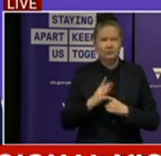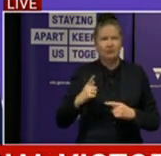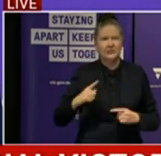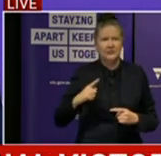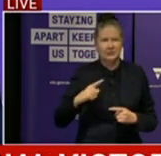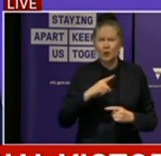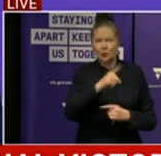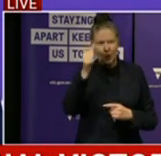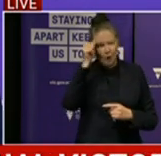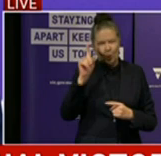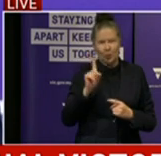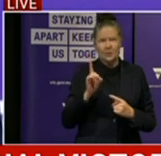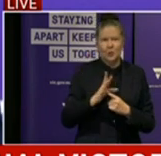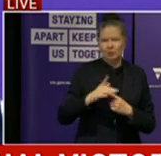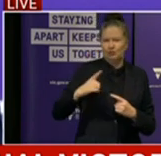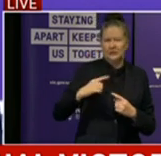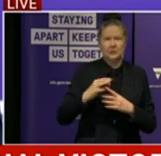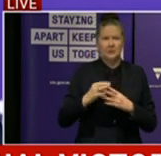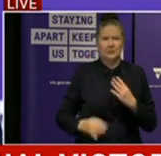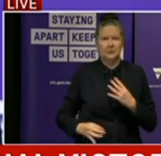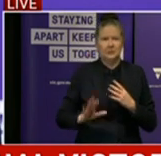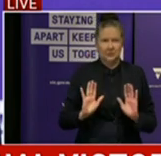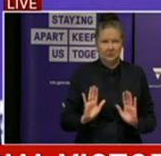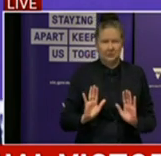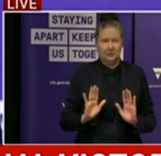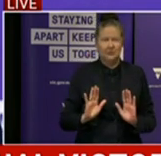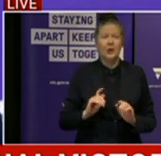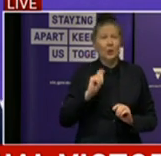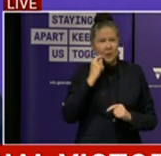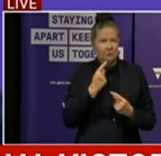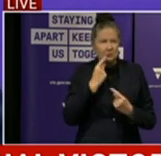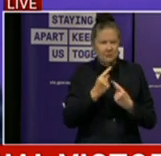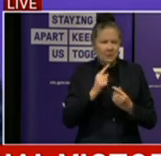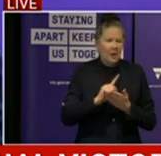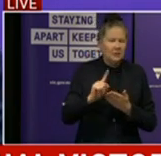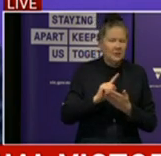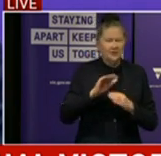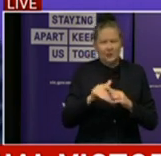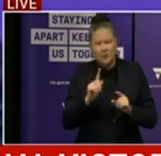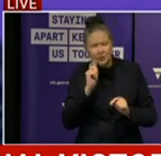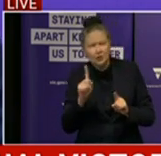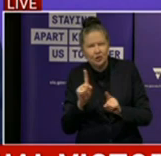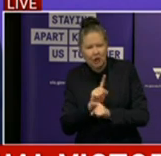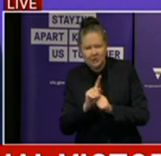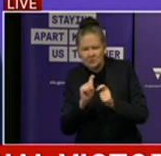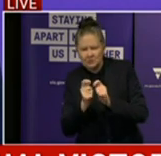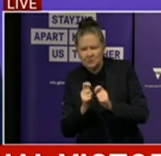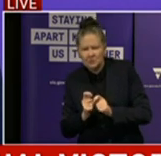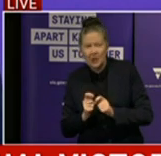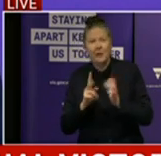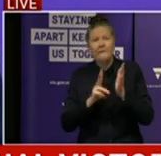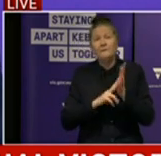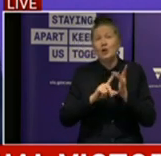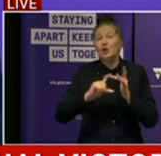well understood. We will have more to say about some changes some enhancements that Victoria Police will make